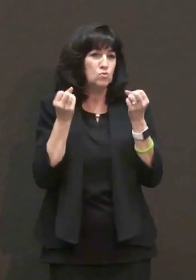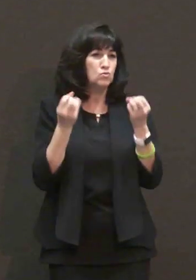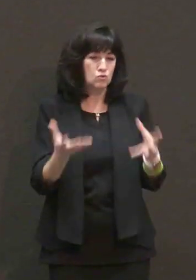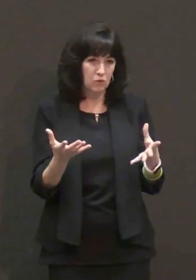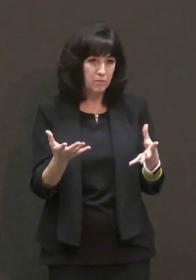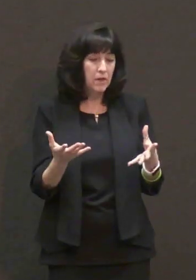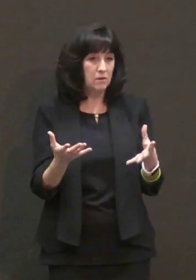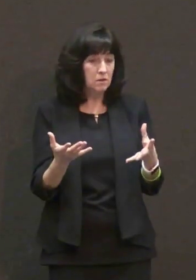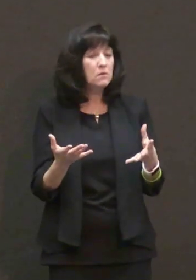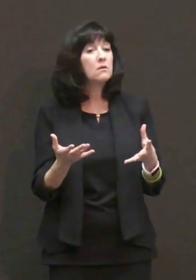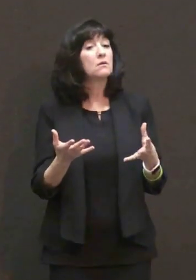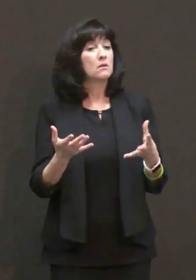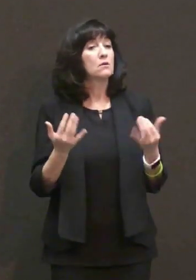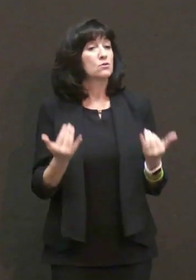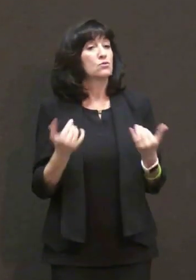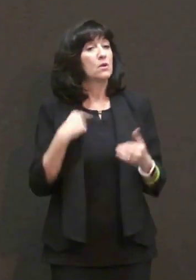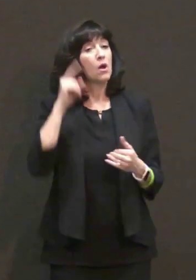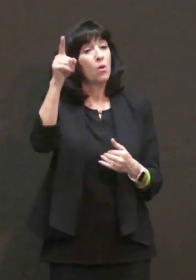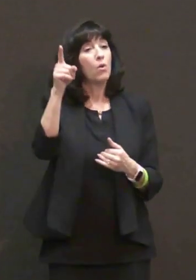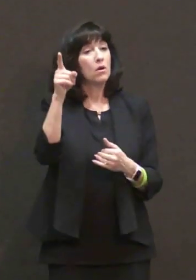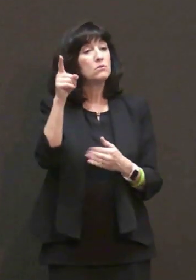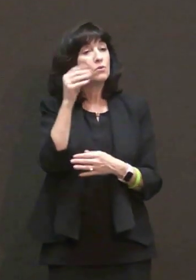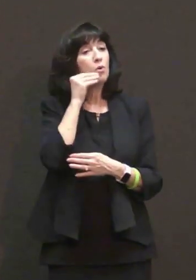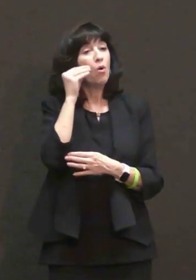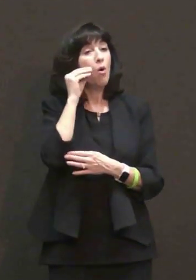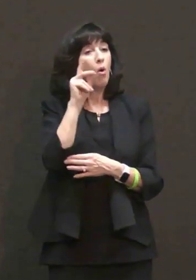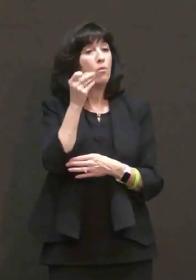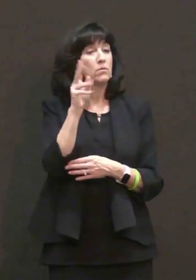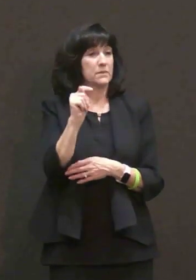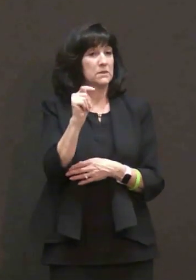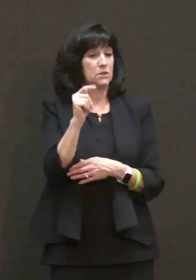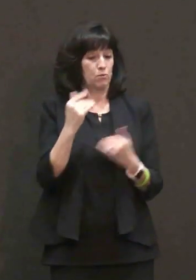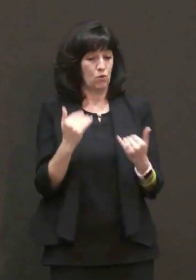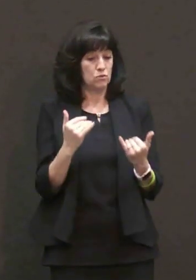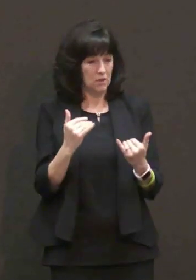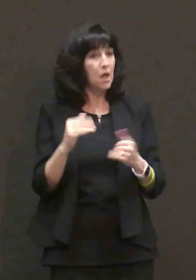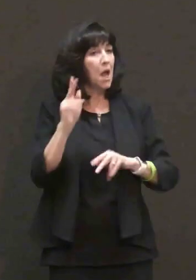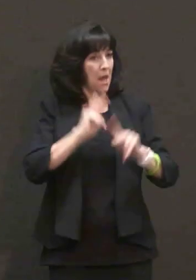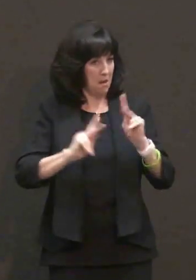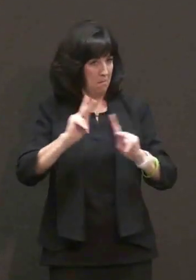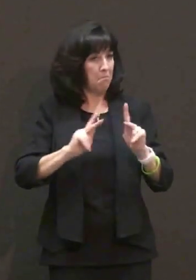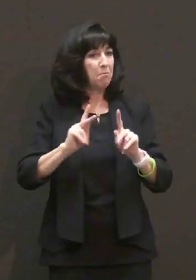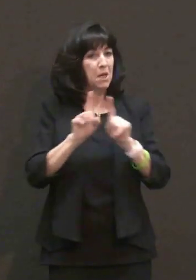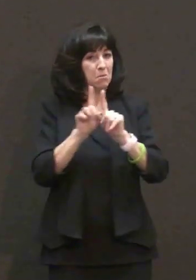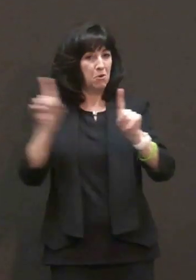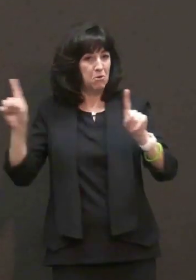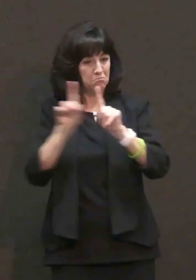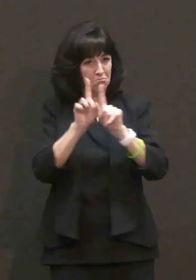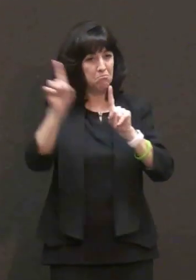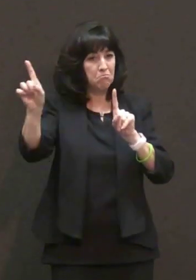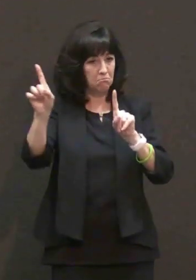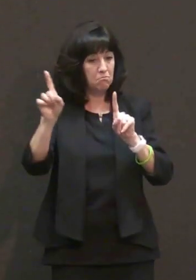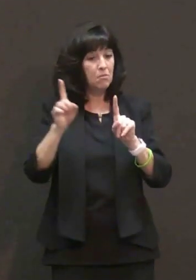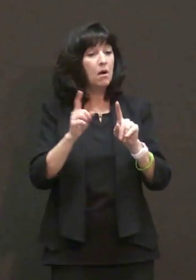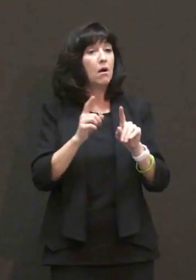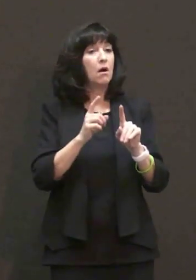Depot up there in Northtown Plaza. Everybody was neatly in row, lining up 6 foot